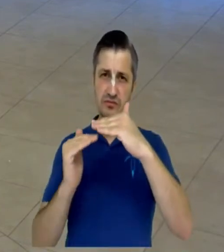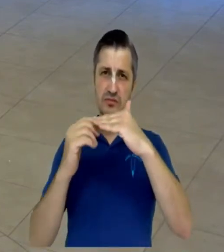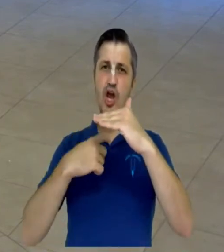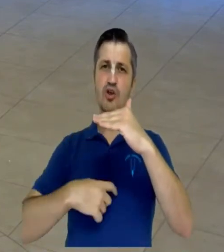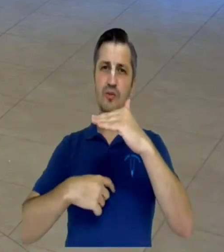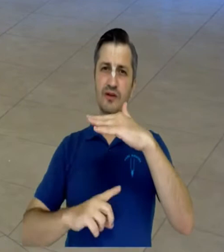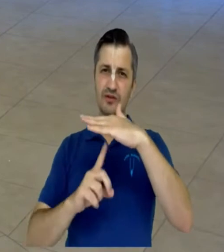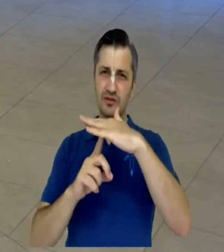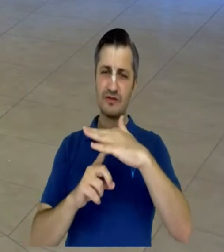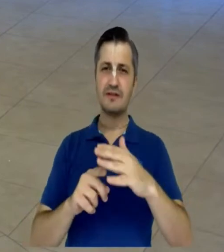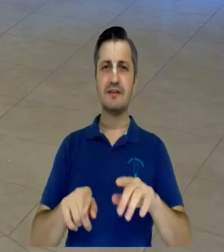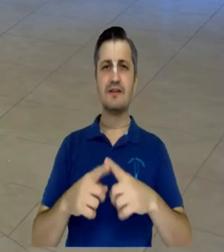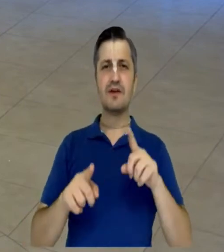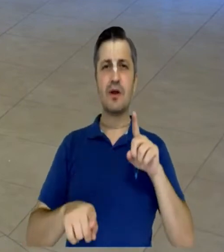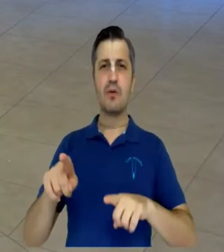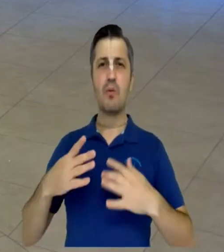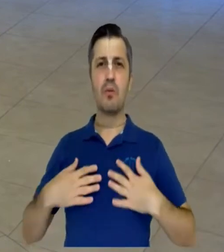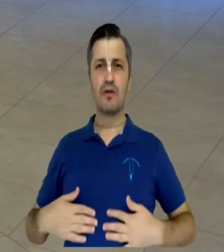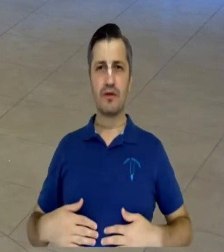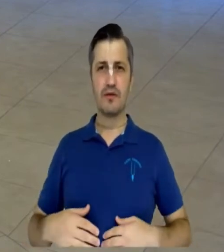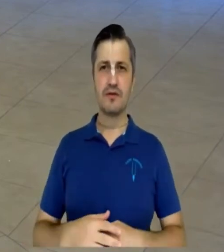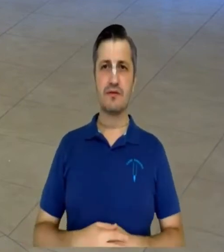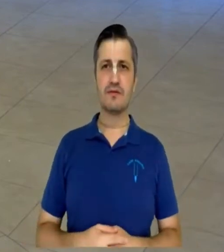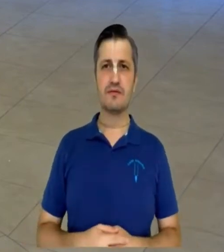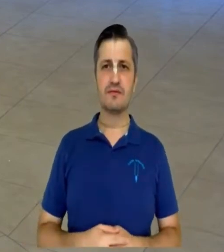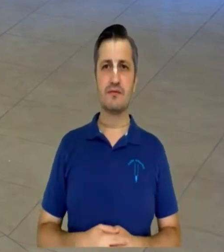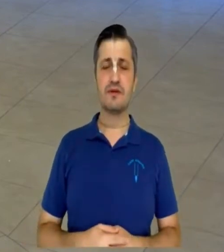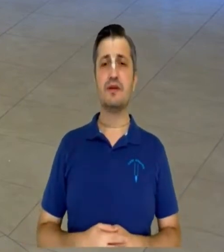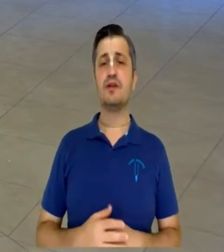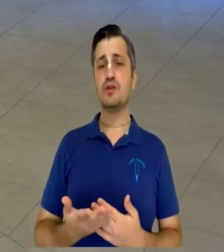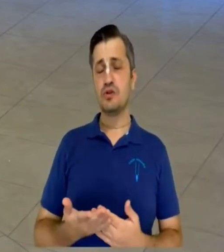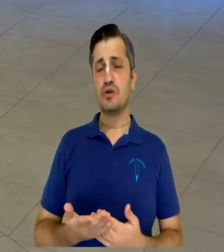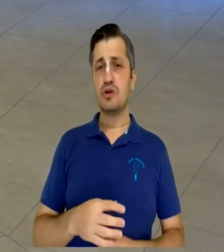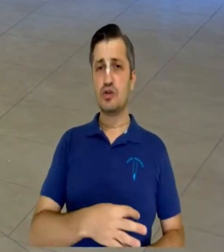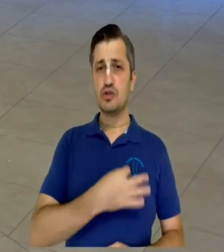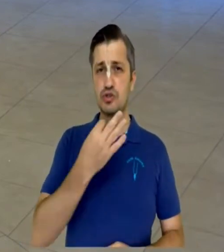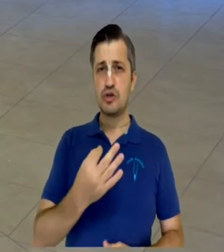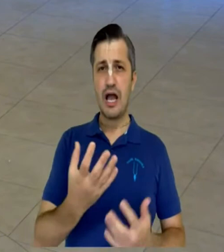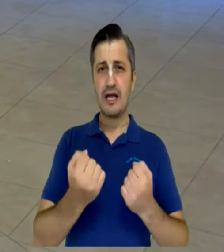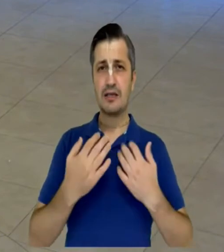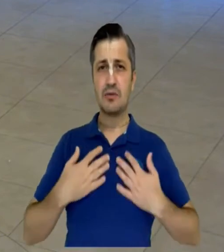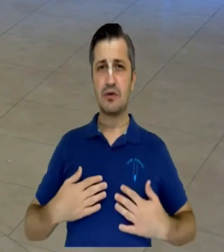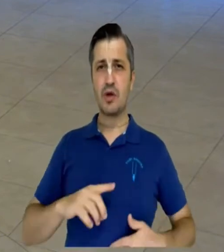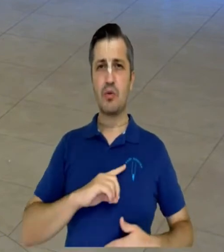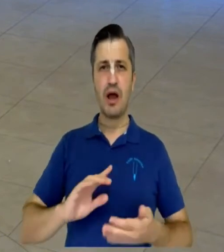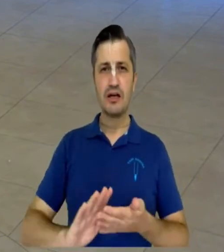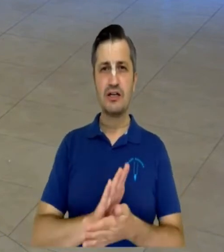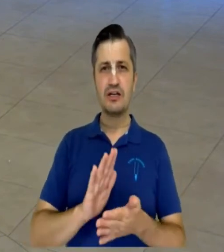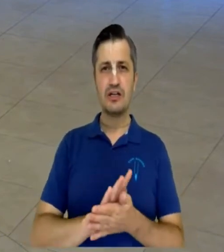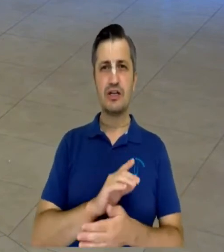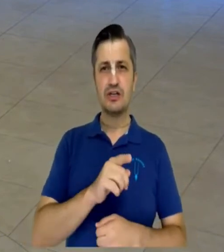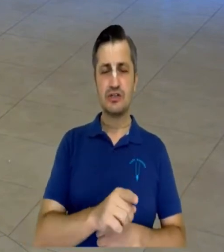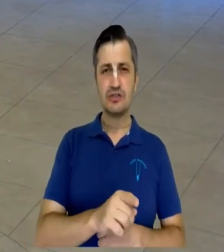they understand what sort of body he enjoys under the spell of the modes of nature. But one whose eyes are trained in knowledge can see all